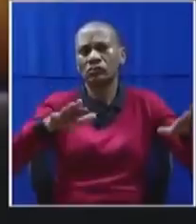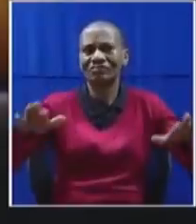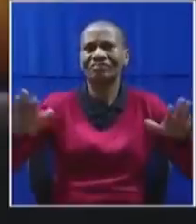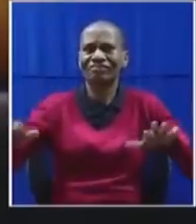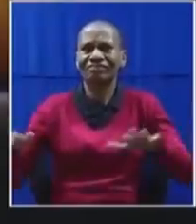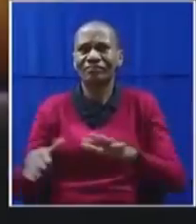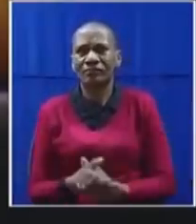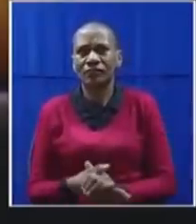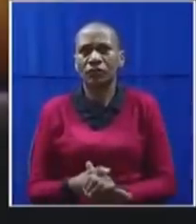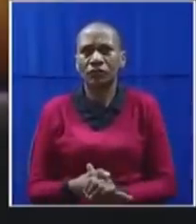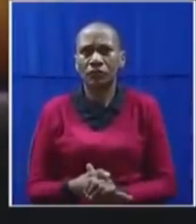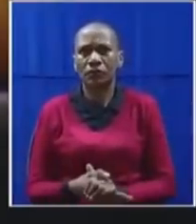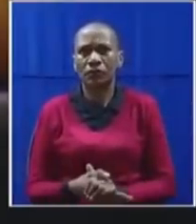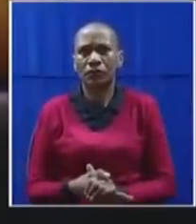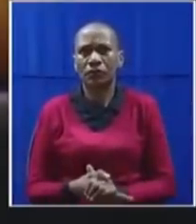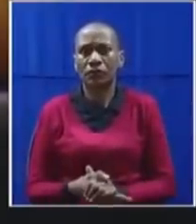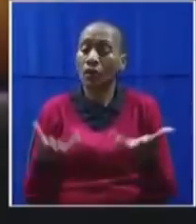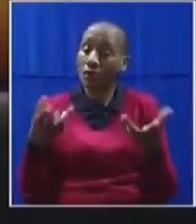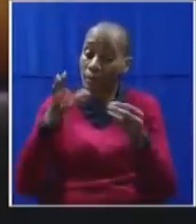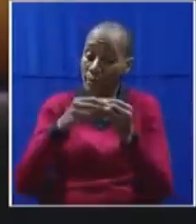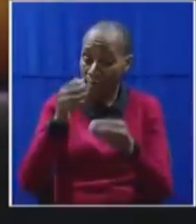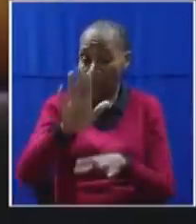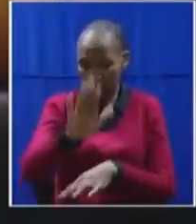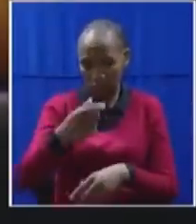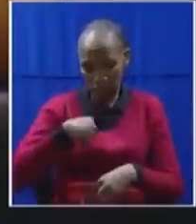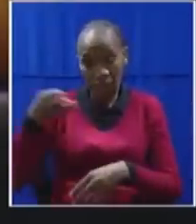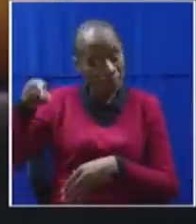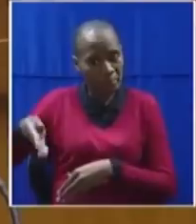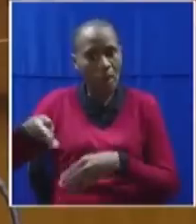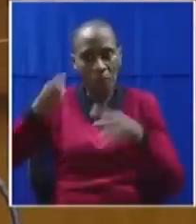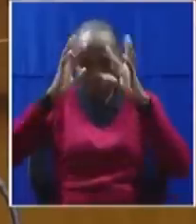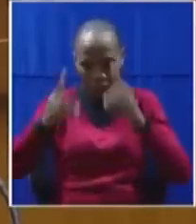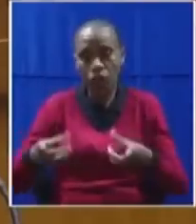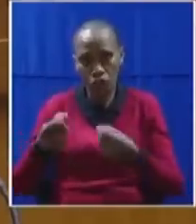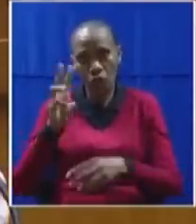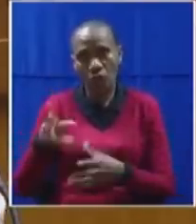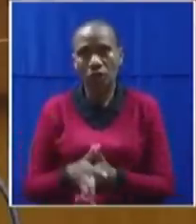Order, Honorable Nkwankwa, allow the chair to make a ruling.